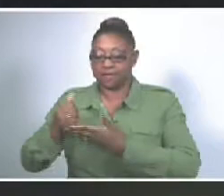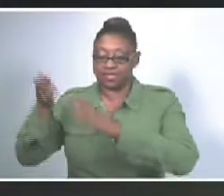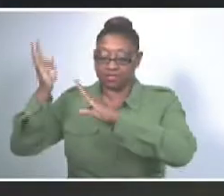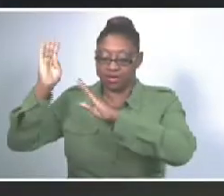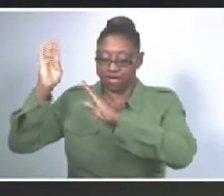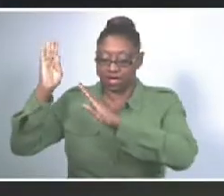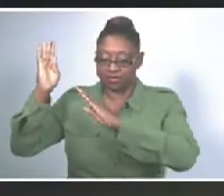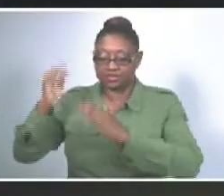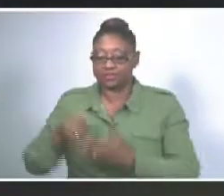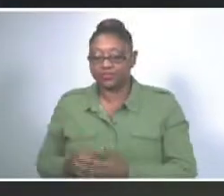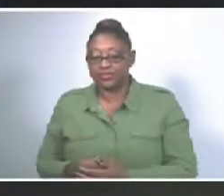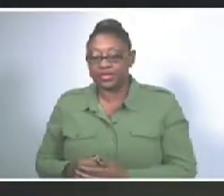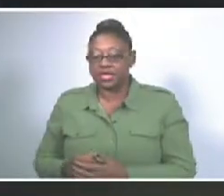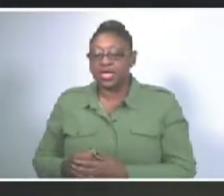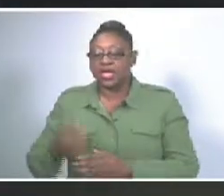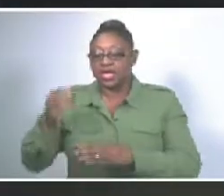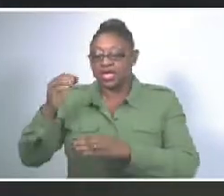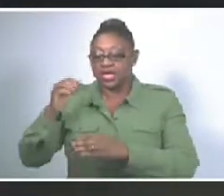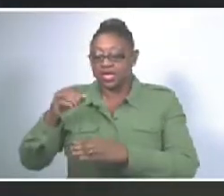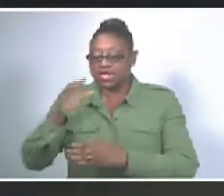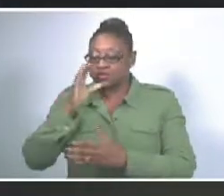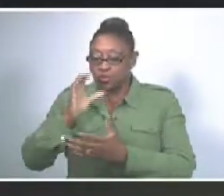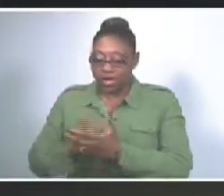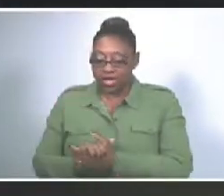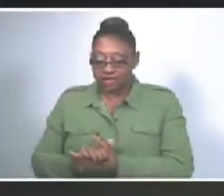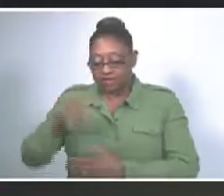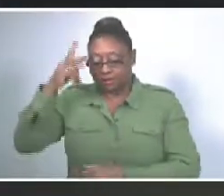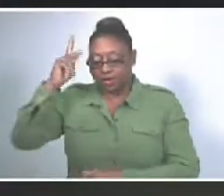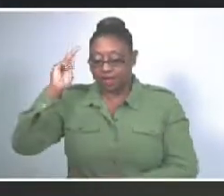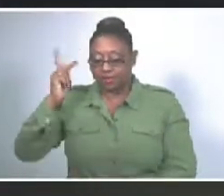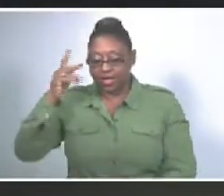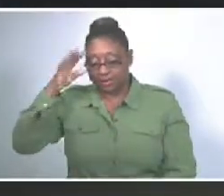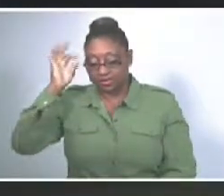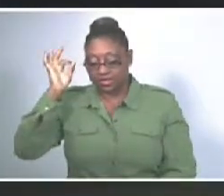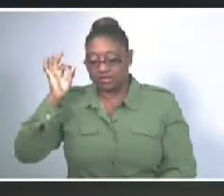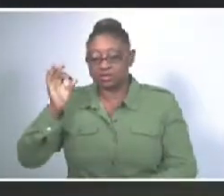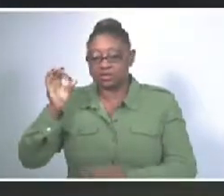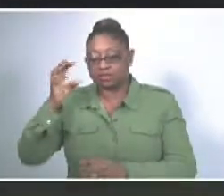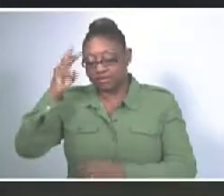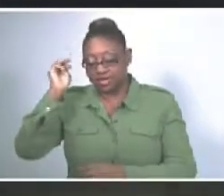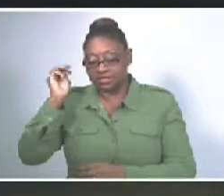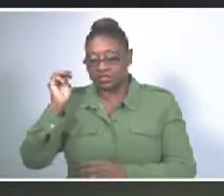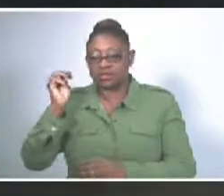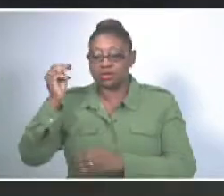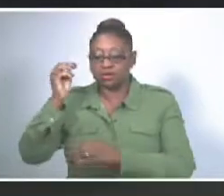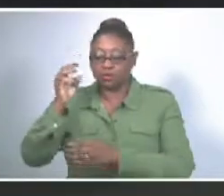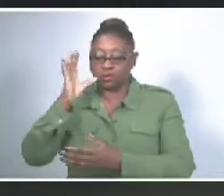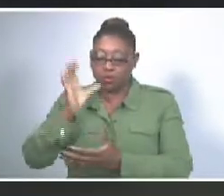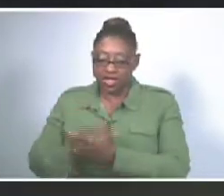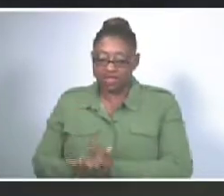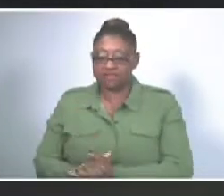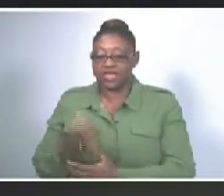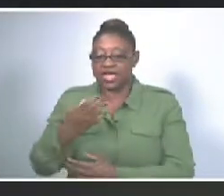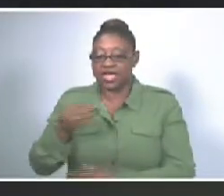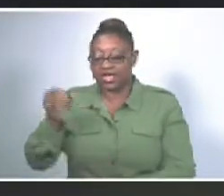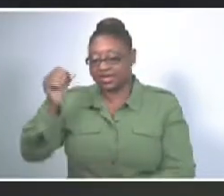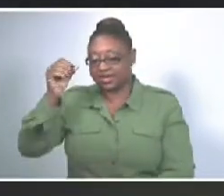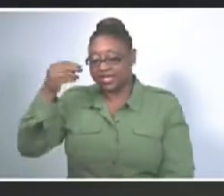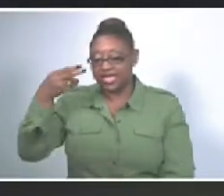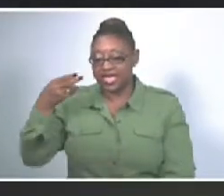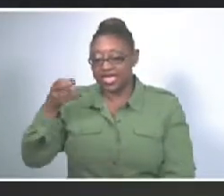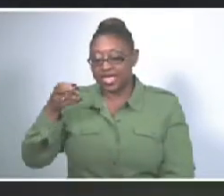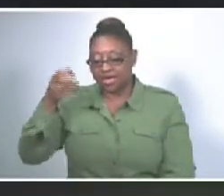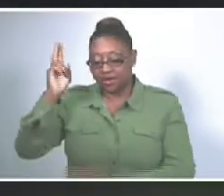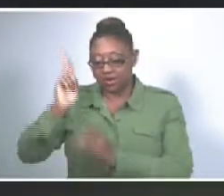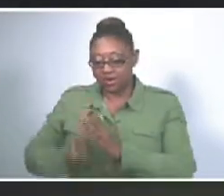the Prime Minister on this trip was his wife and also the Foreign Affairs Minister, the Honorable Darren Hemphill. Now, we spoke with Minister Hemphill